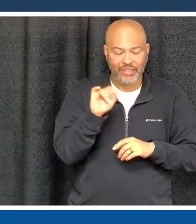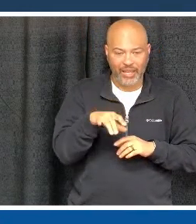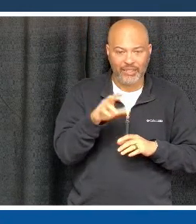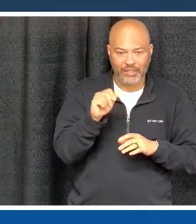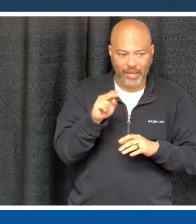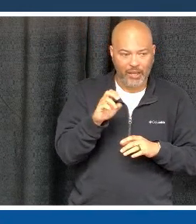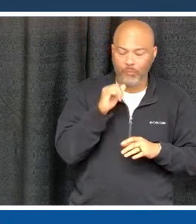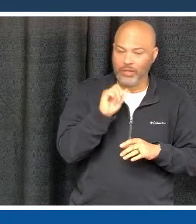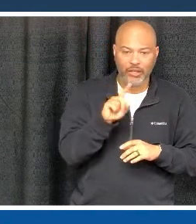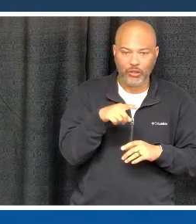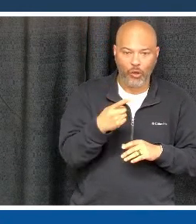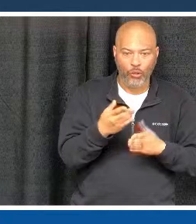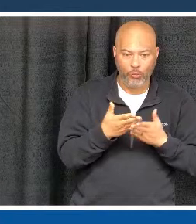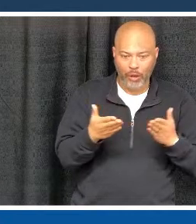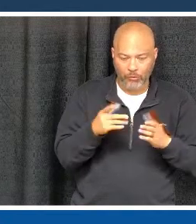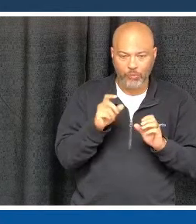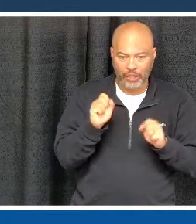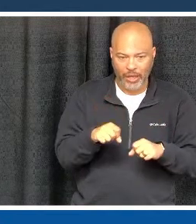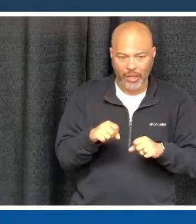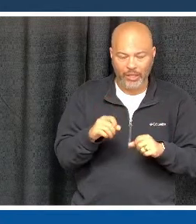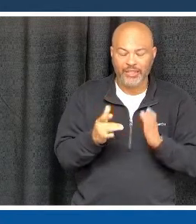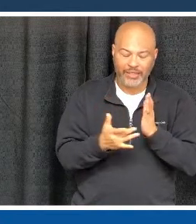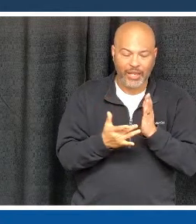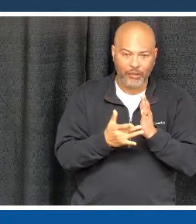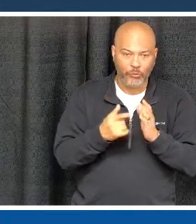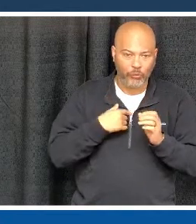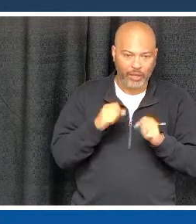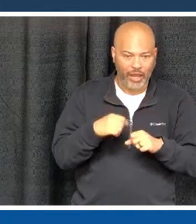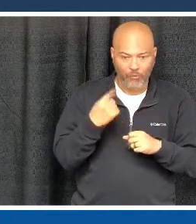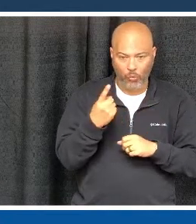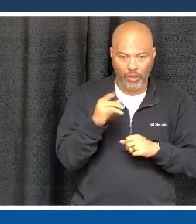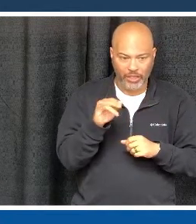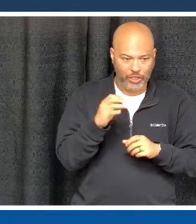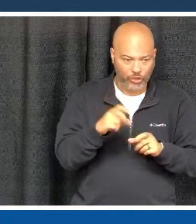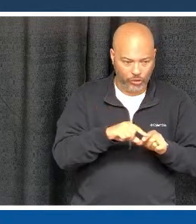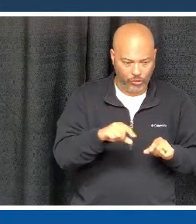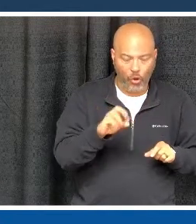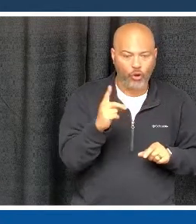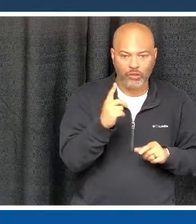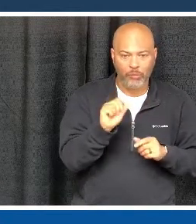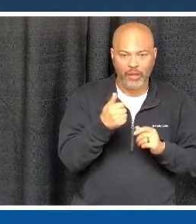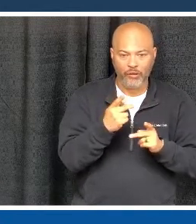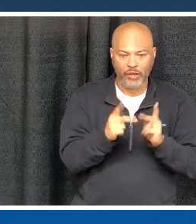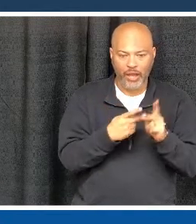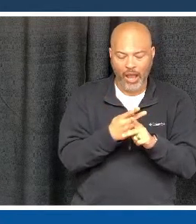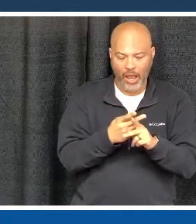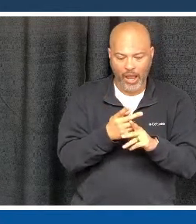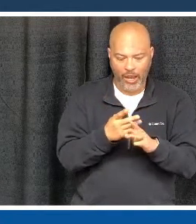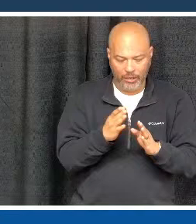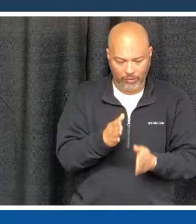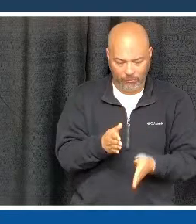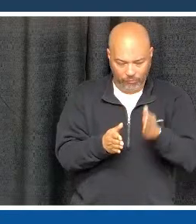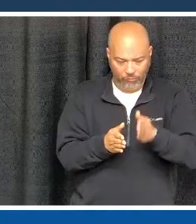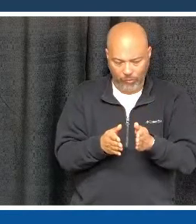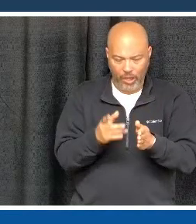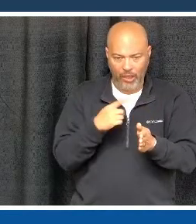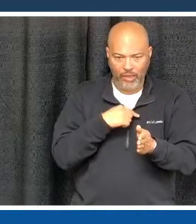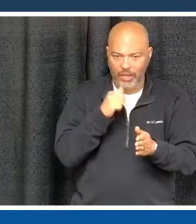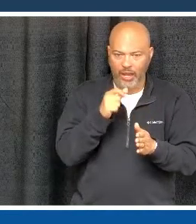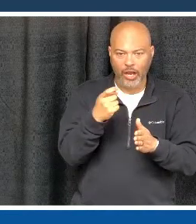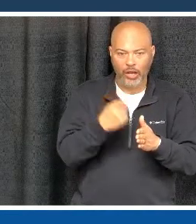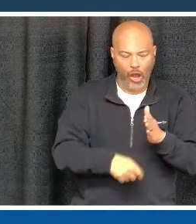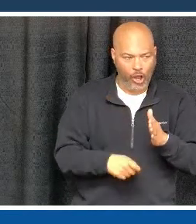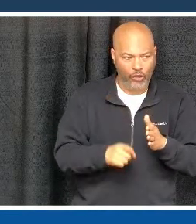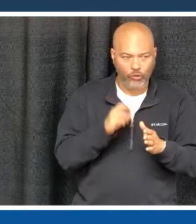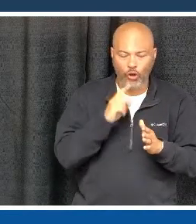It's not the only method of cane detection. I mean, technically speaking, you could have a 1-inch grass strip or some other vertical delineation that interrupts, that doesn't cost